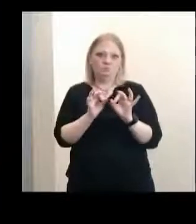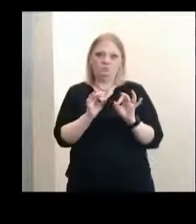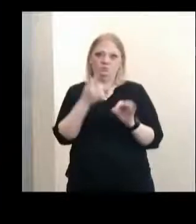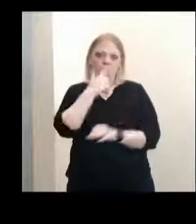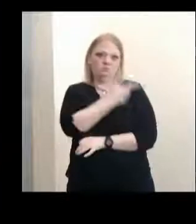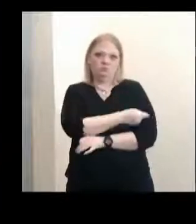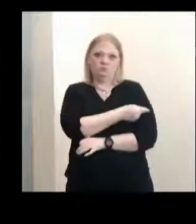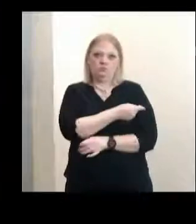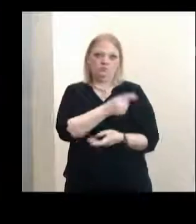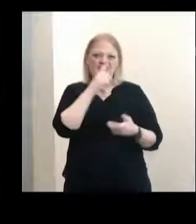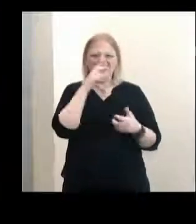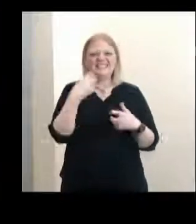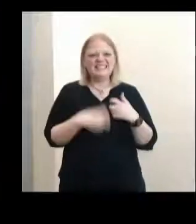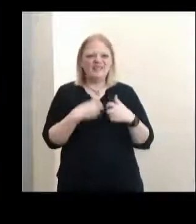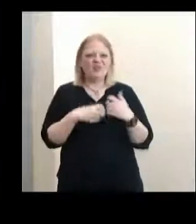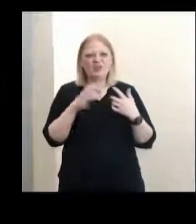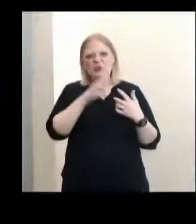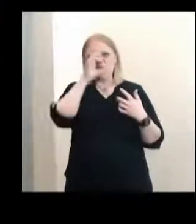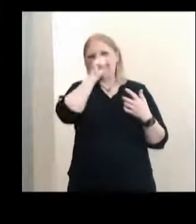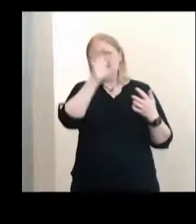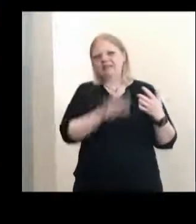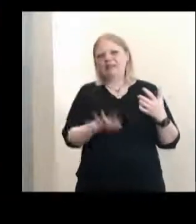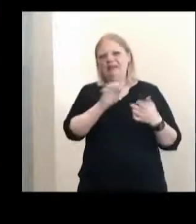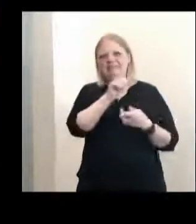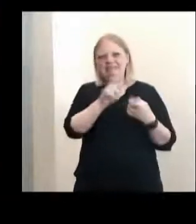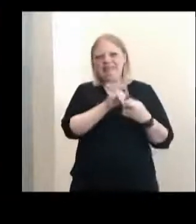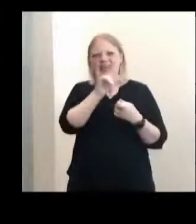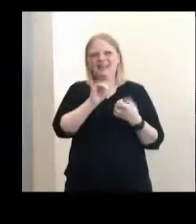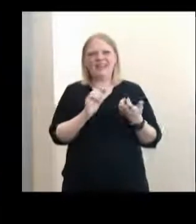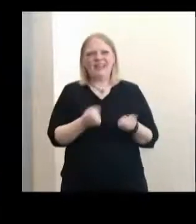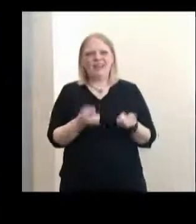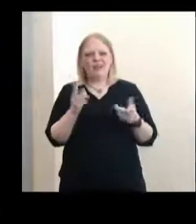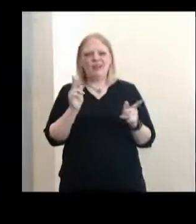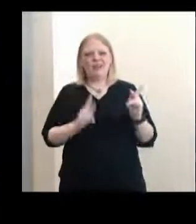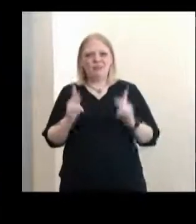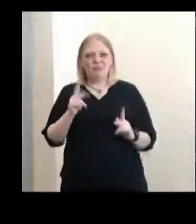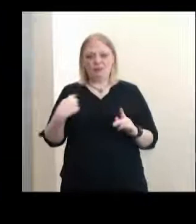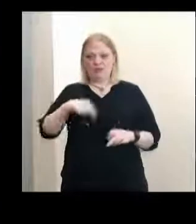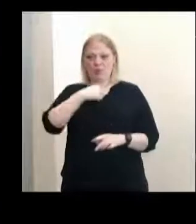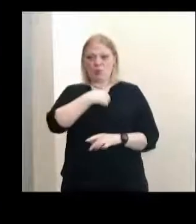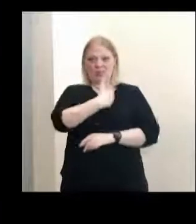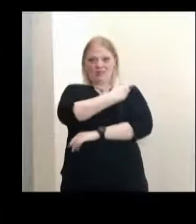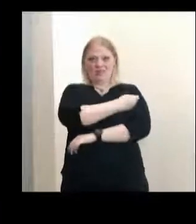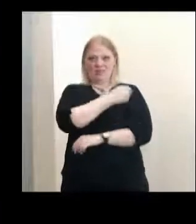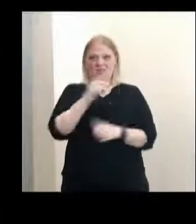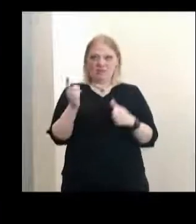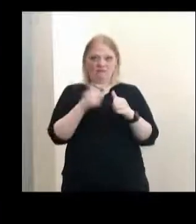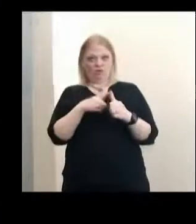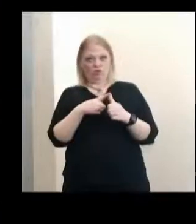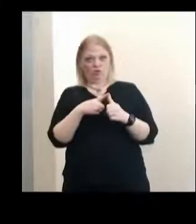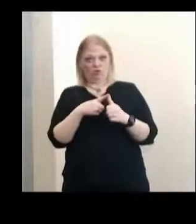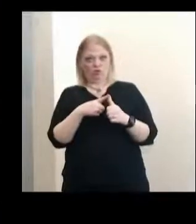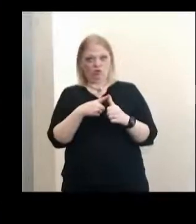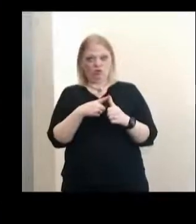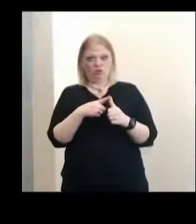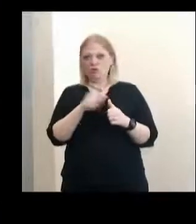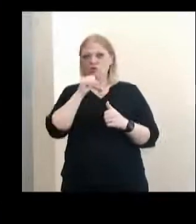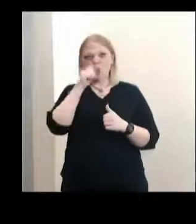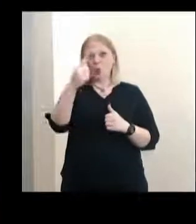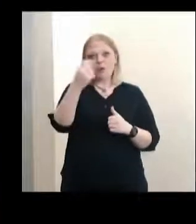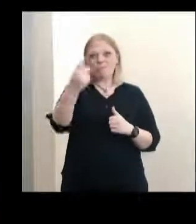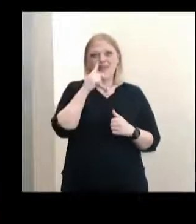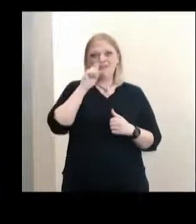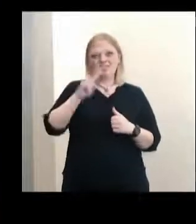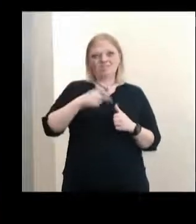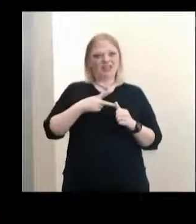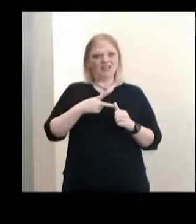It's really difficult to estimate exactly how many of the people that we vaccinated with their first dose don't return for their second dose.